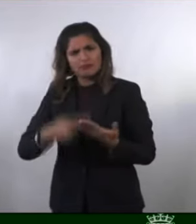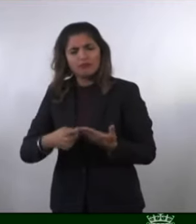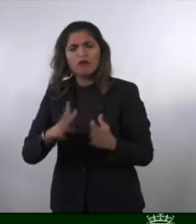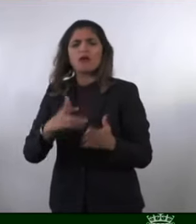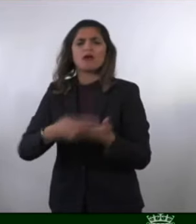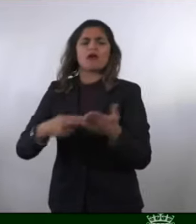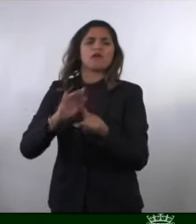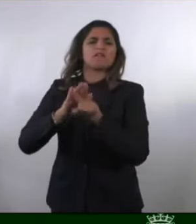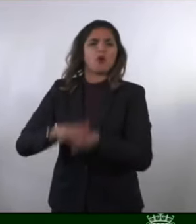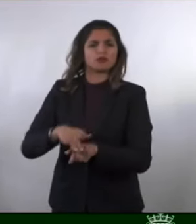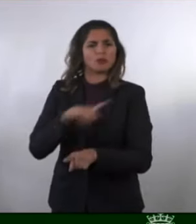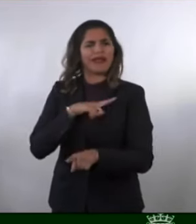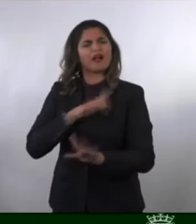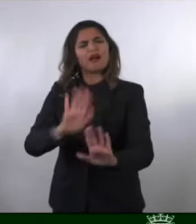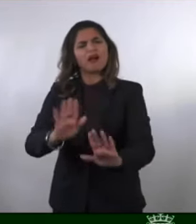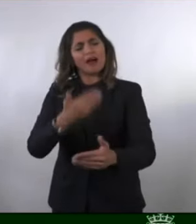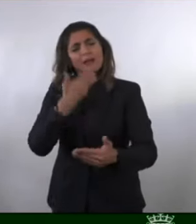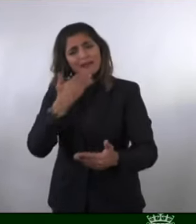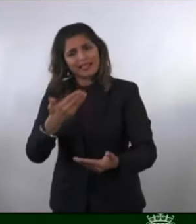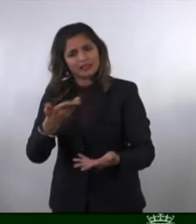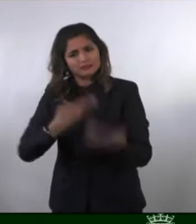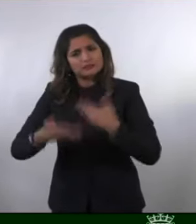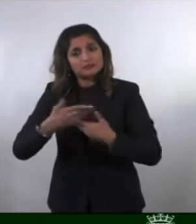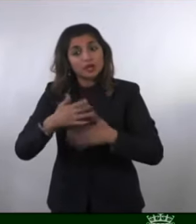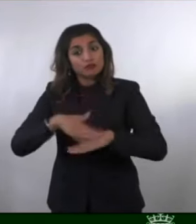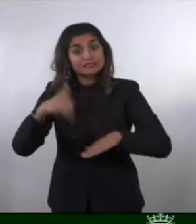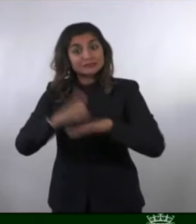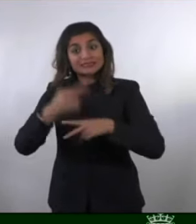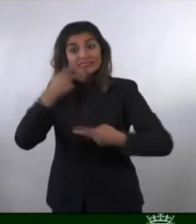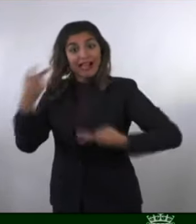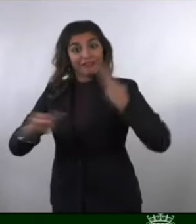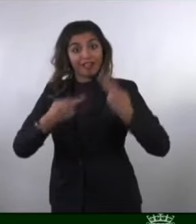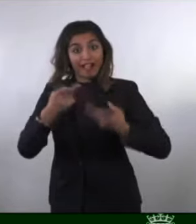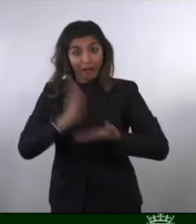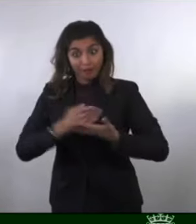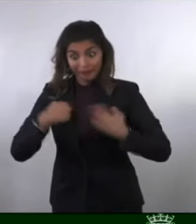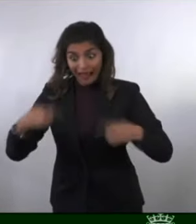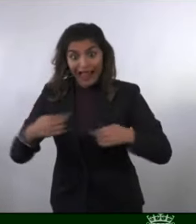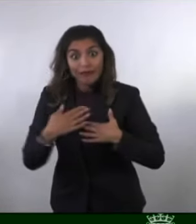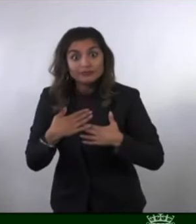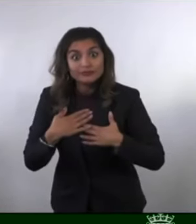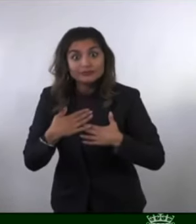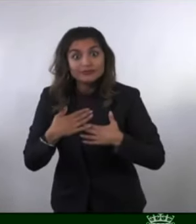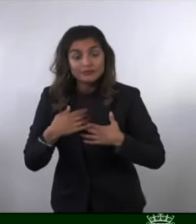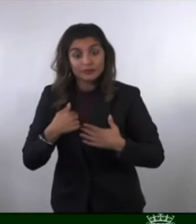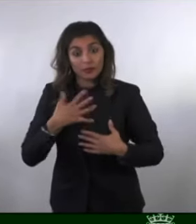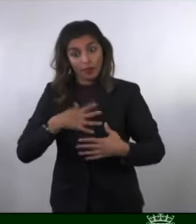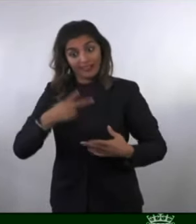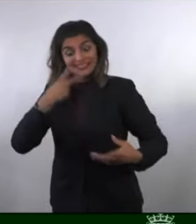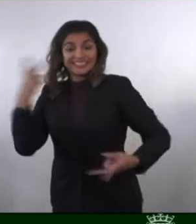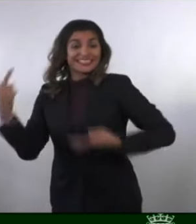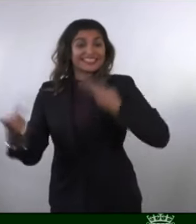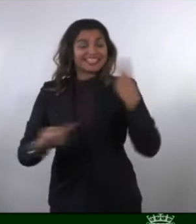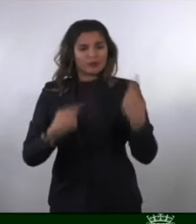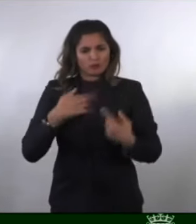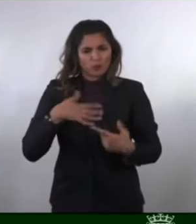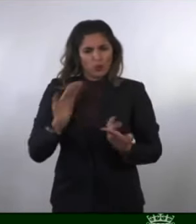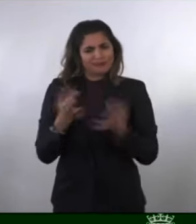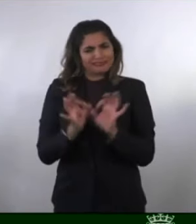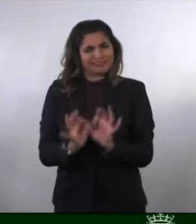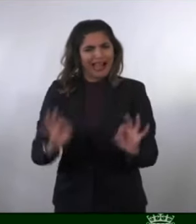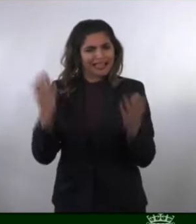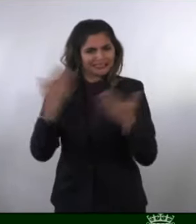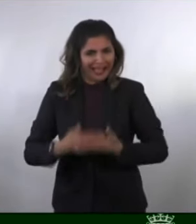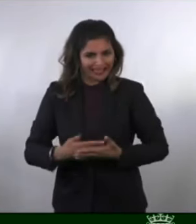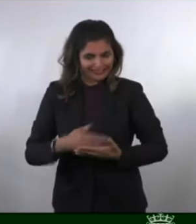could you give us some more reassurance about Christmas carols? We don't want it to be just a holy night, and we don't want it to be a silent night either.